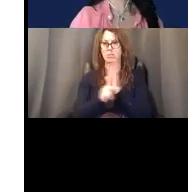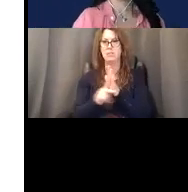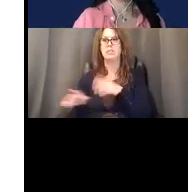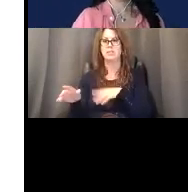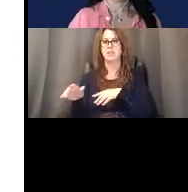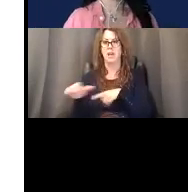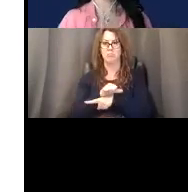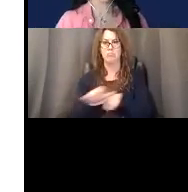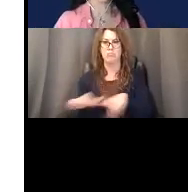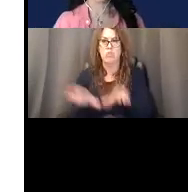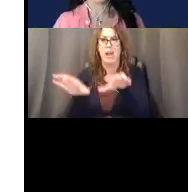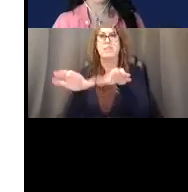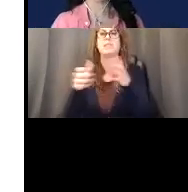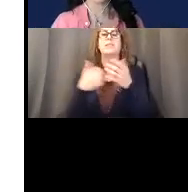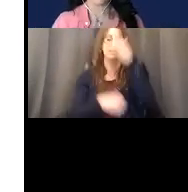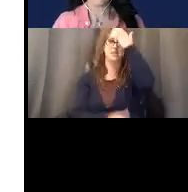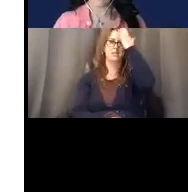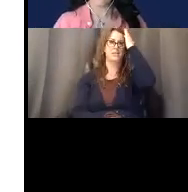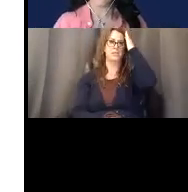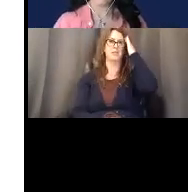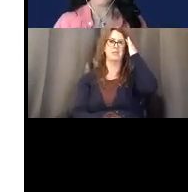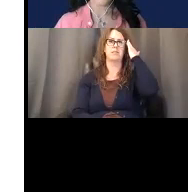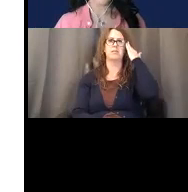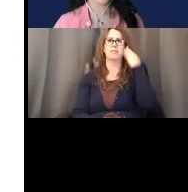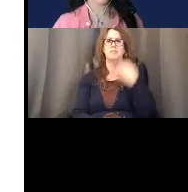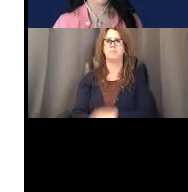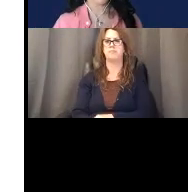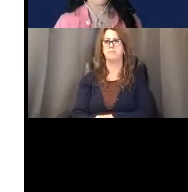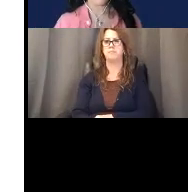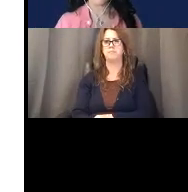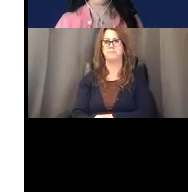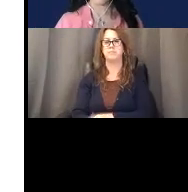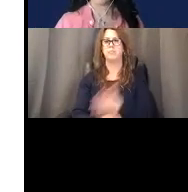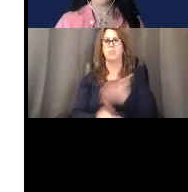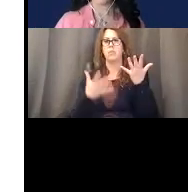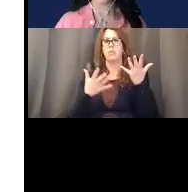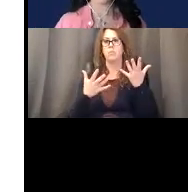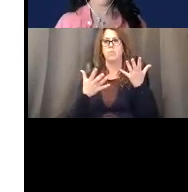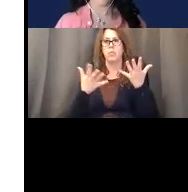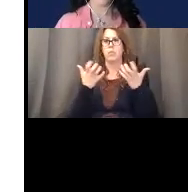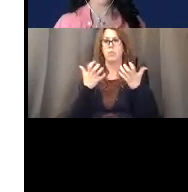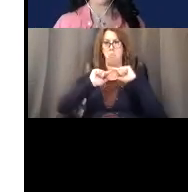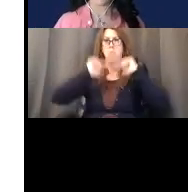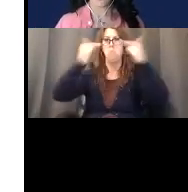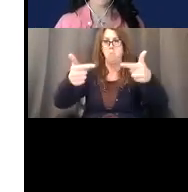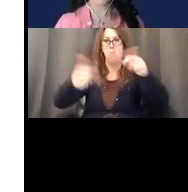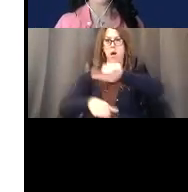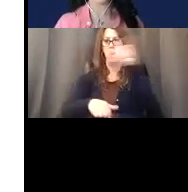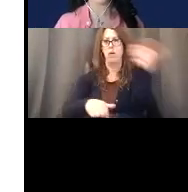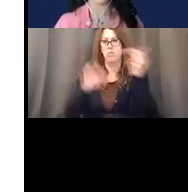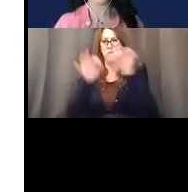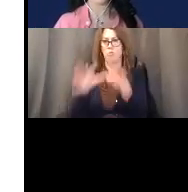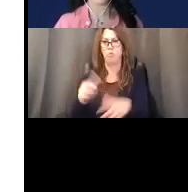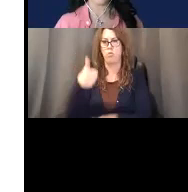And so we wanted to lift up a little bit of context for folks and why we think this is really important. A lot of people have been writing